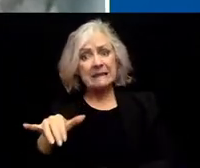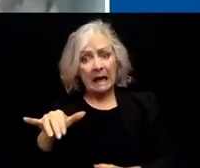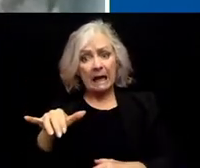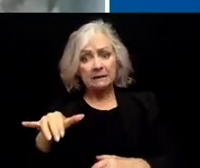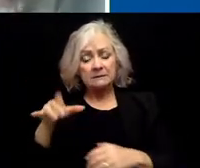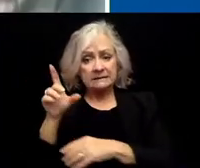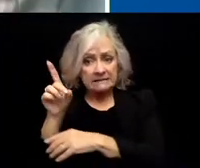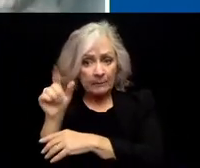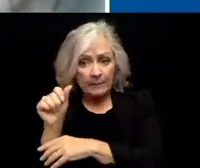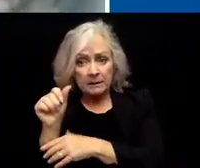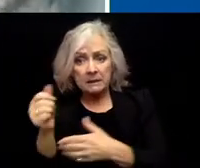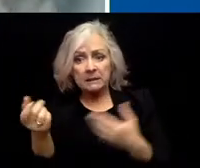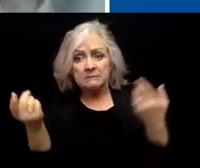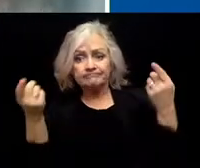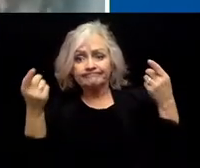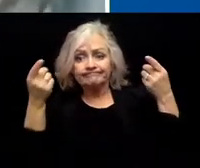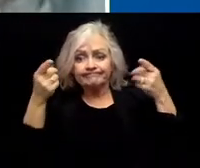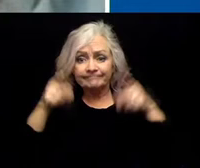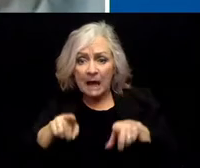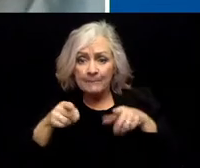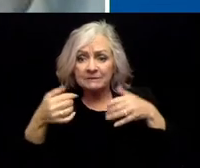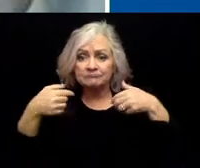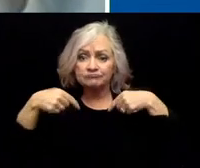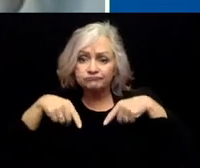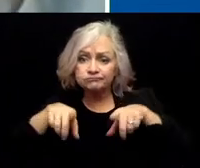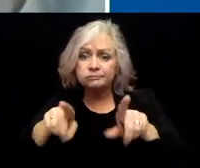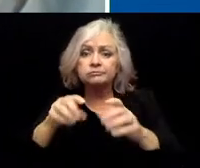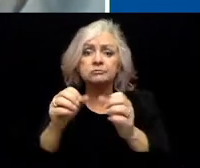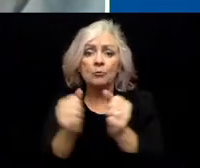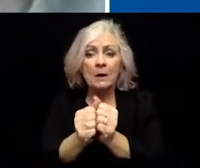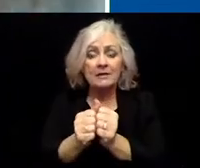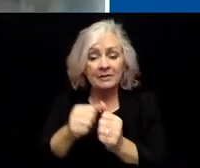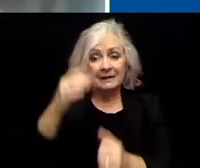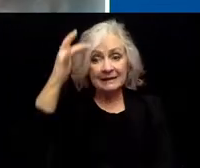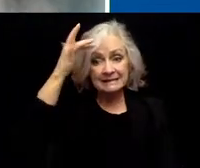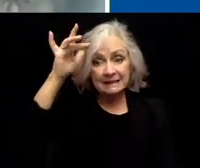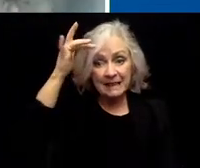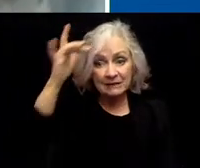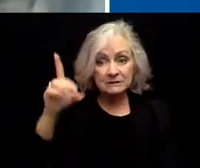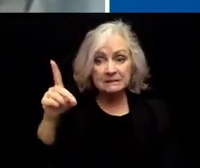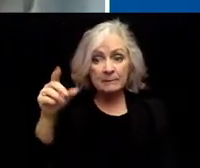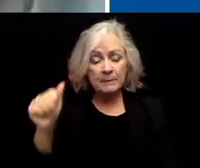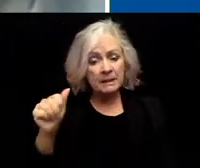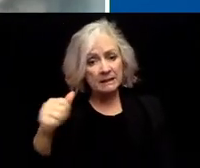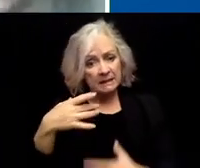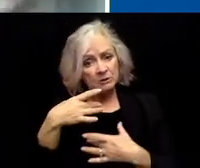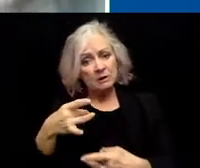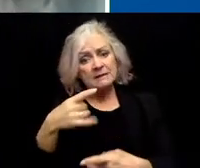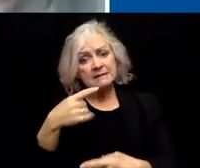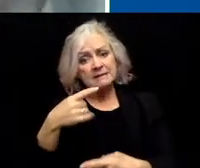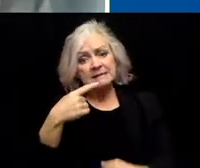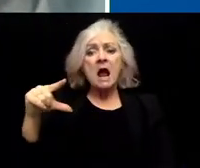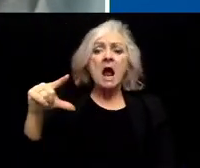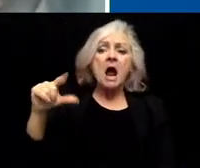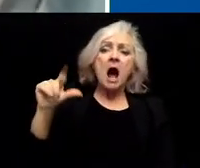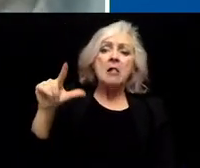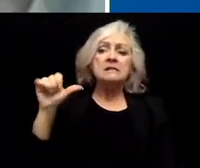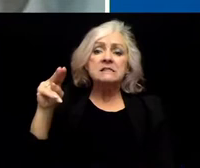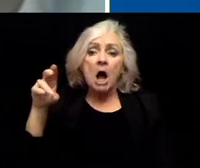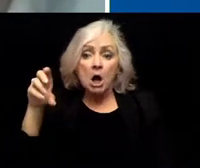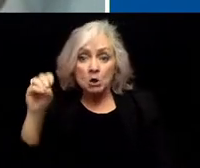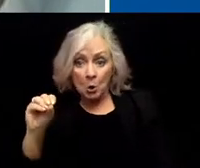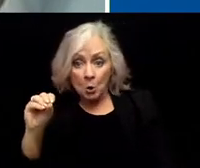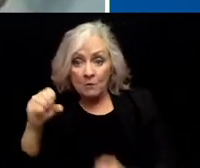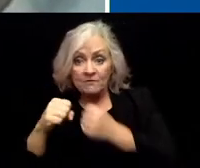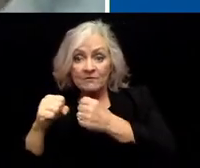disability. It's really inspirational to see what the Golisano Foundation and Special Olympics are doing in many parts of the world.